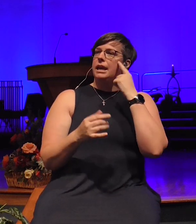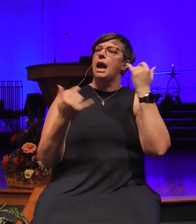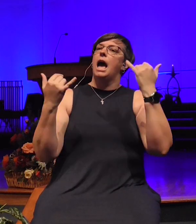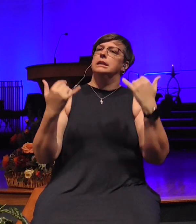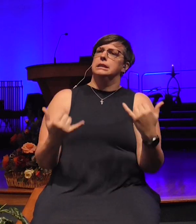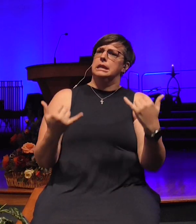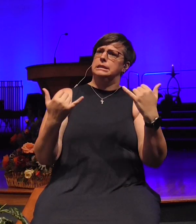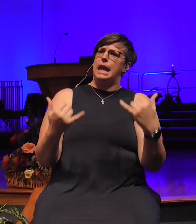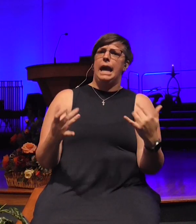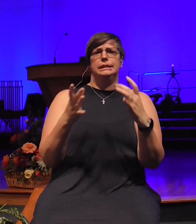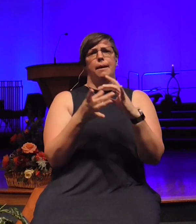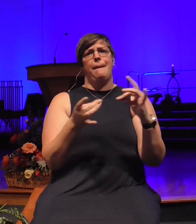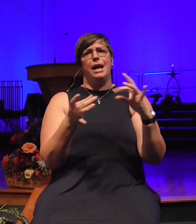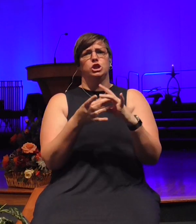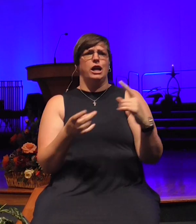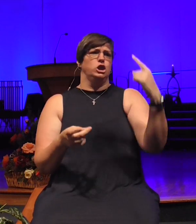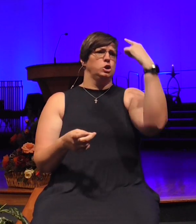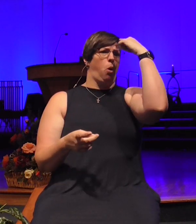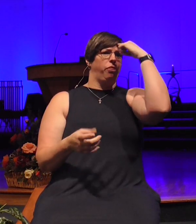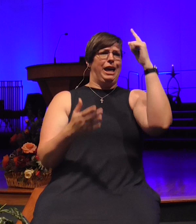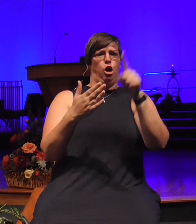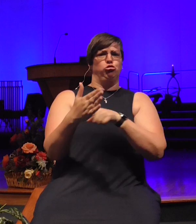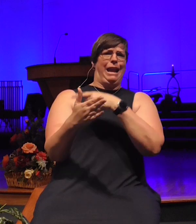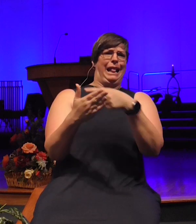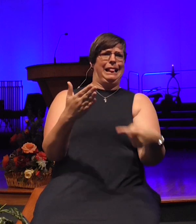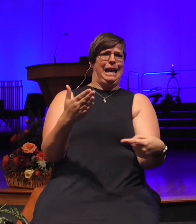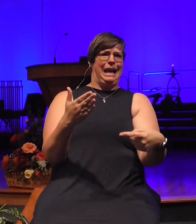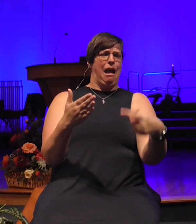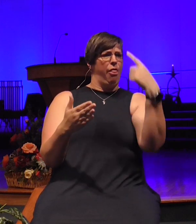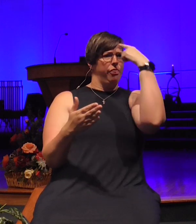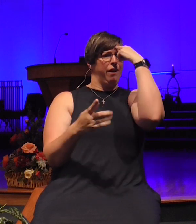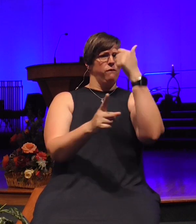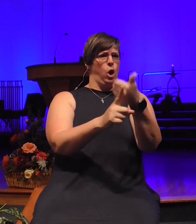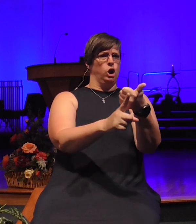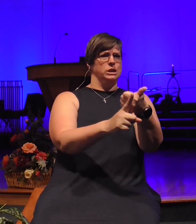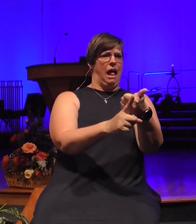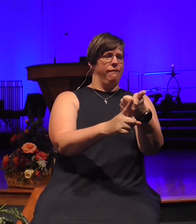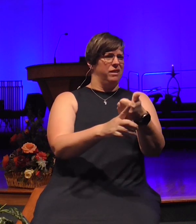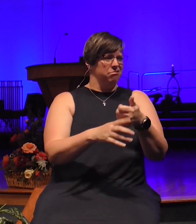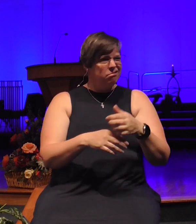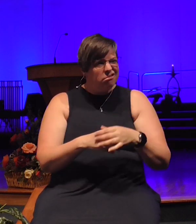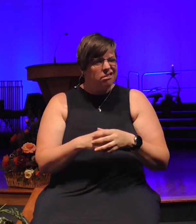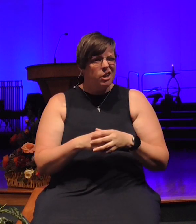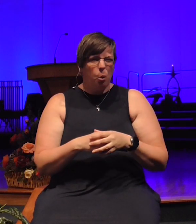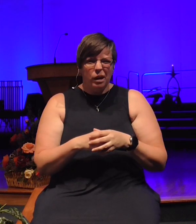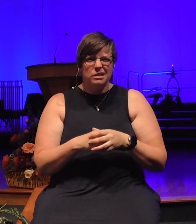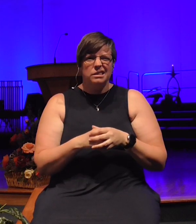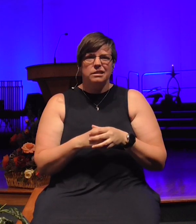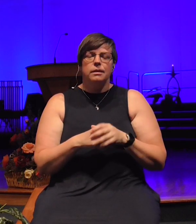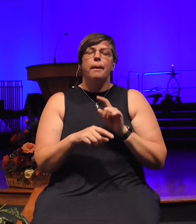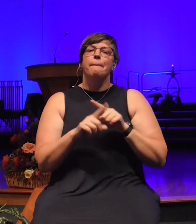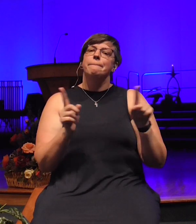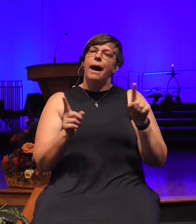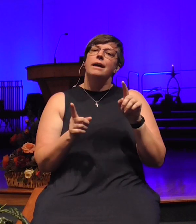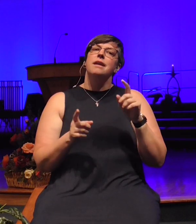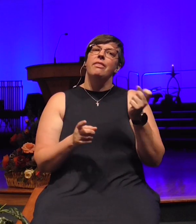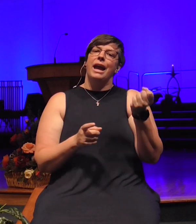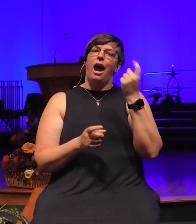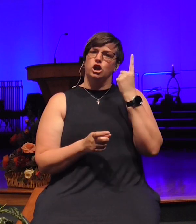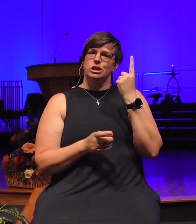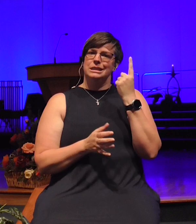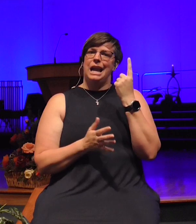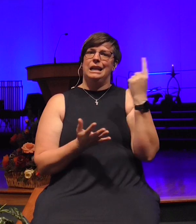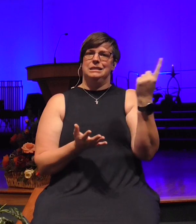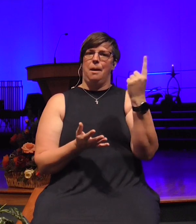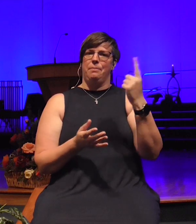to think critically, to think for yourself. But the Beatles understand something incredibly